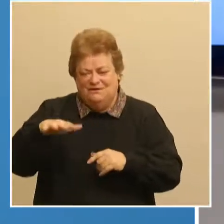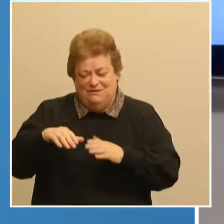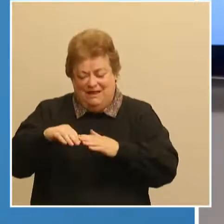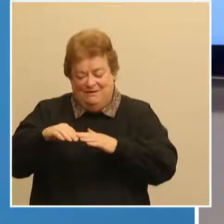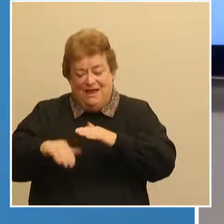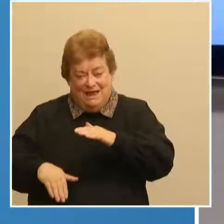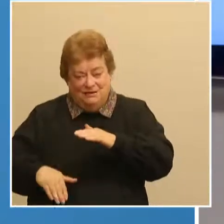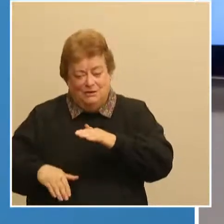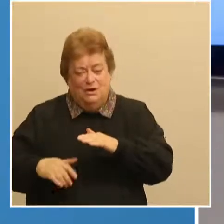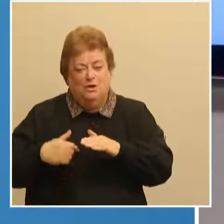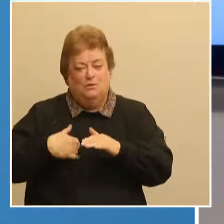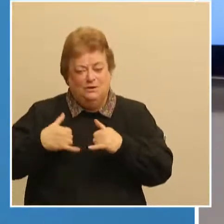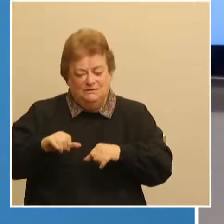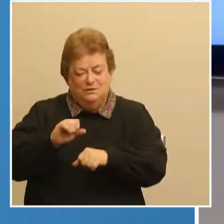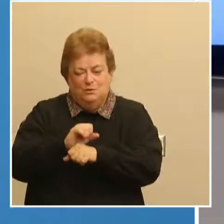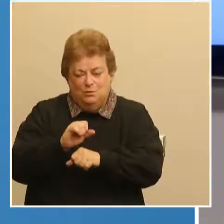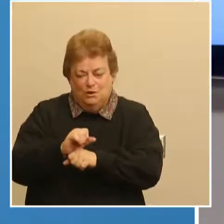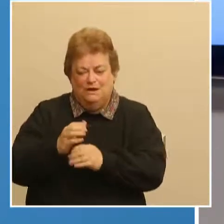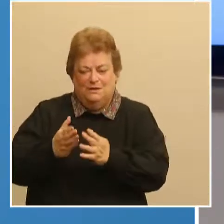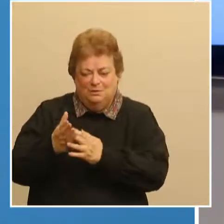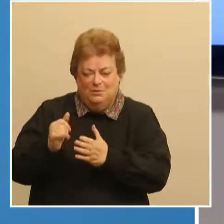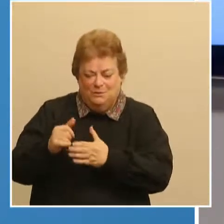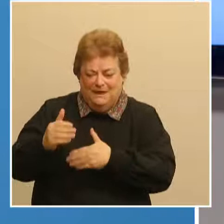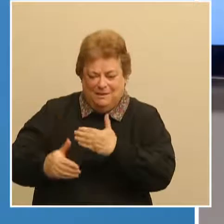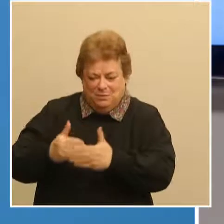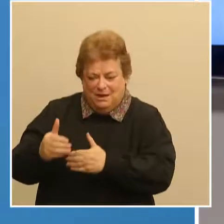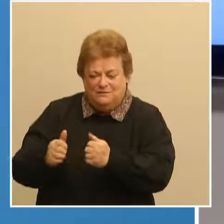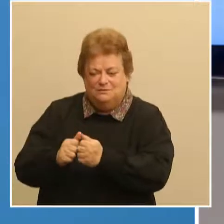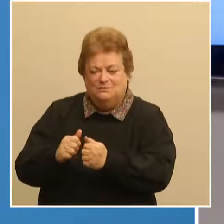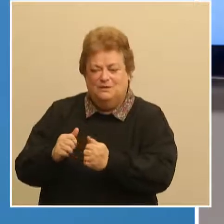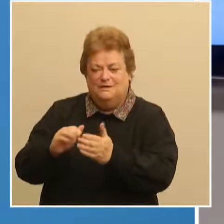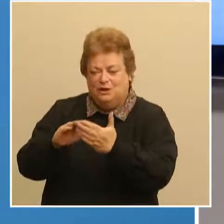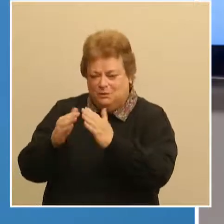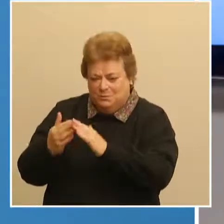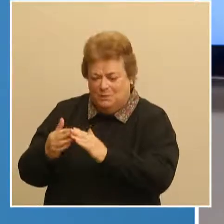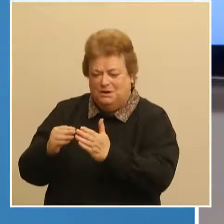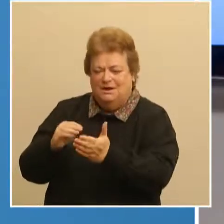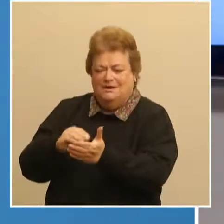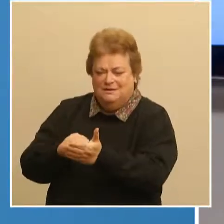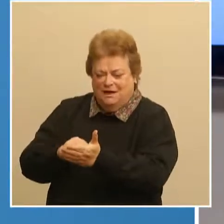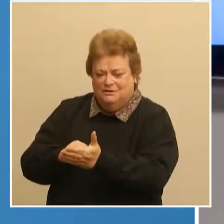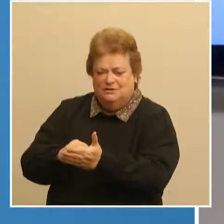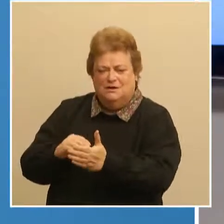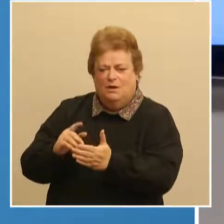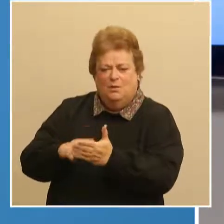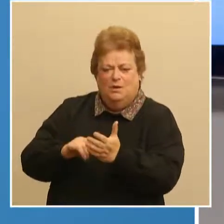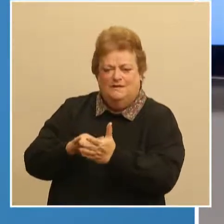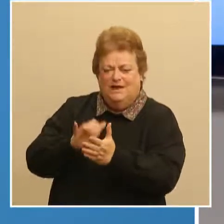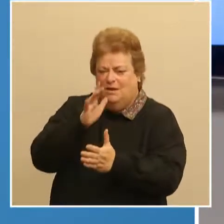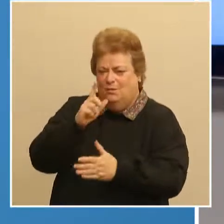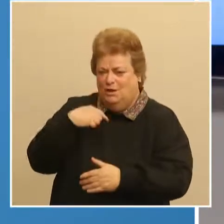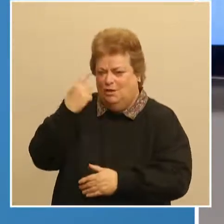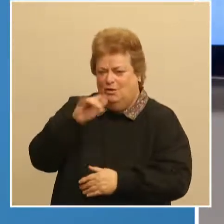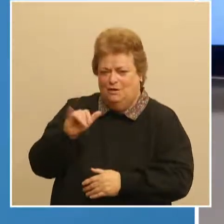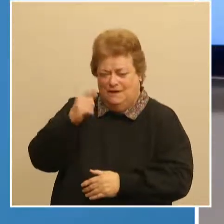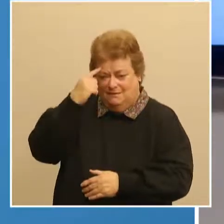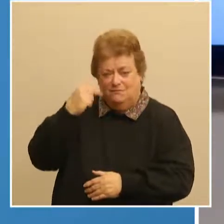the process as a community and with our physicians about what that will look like for us